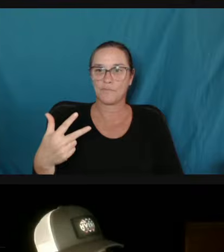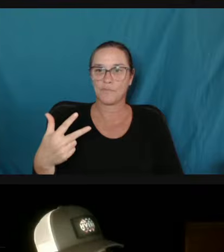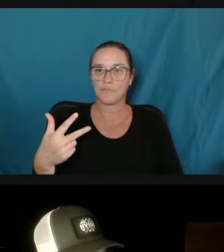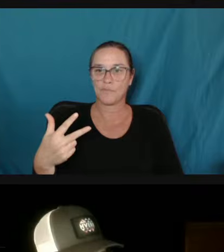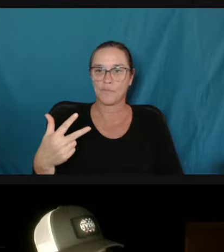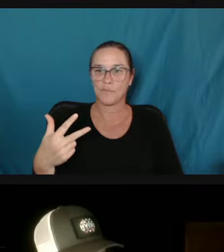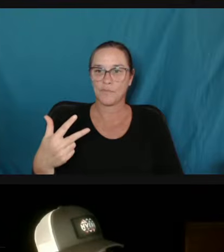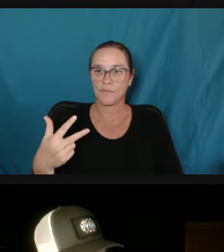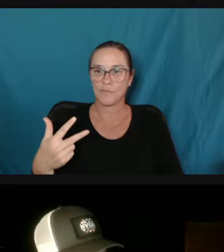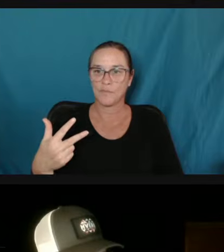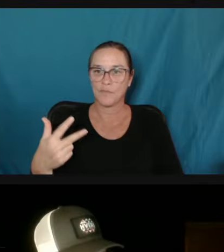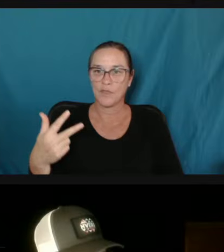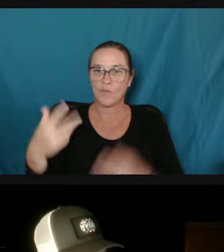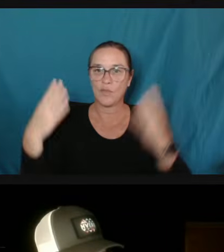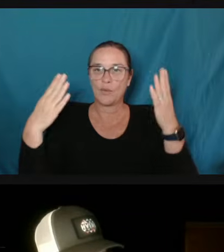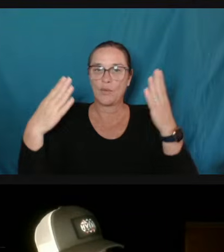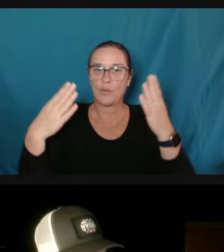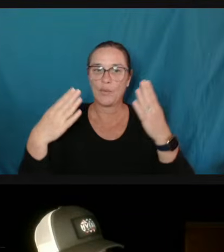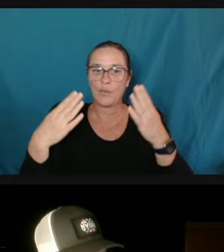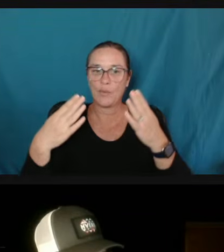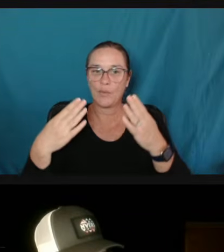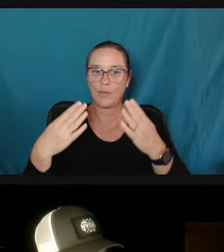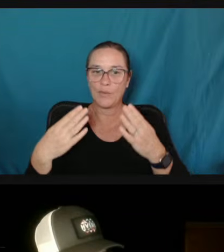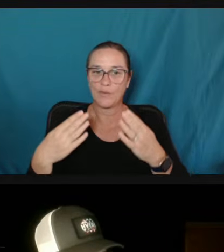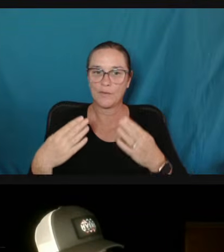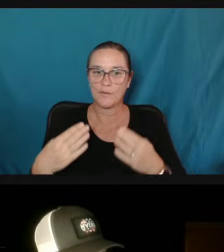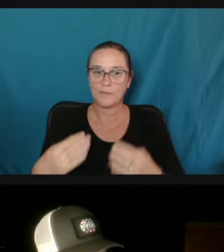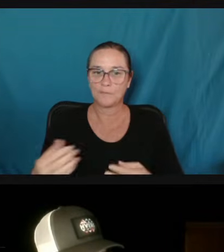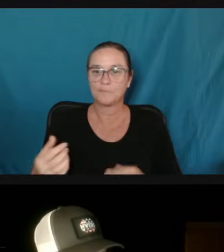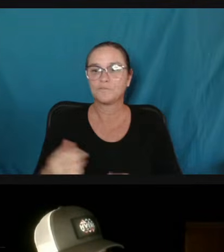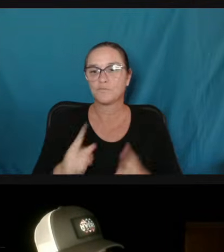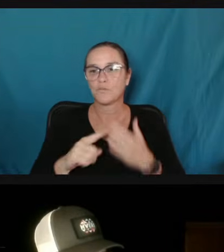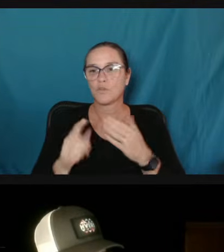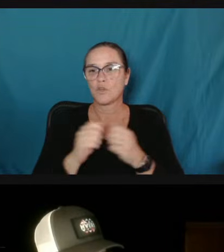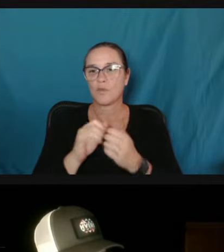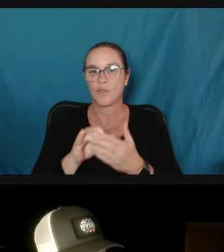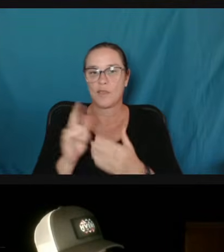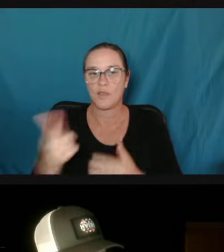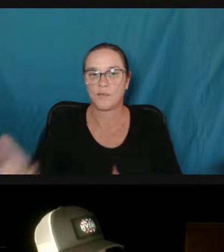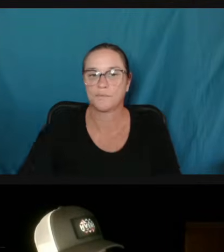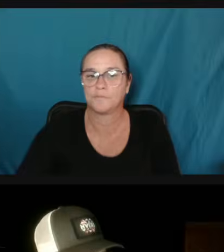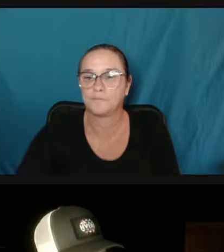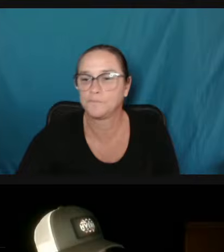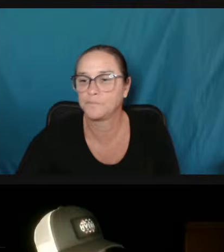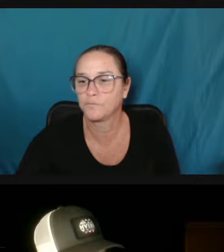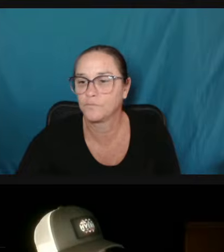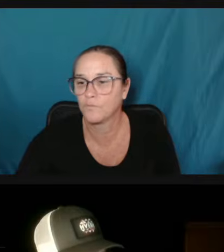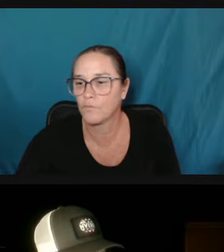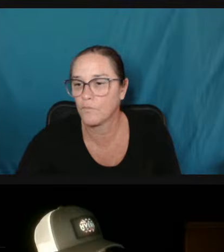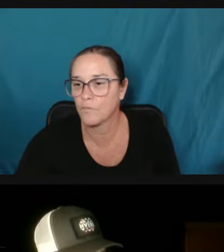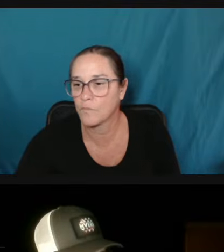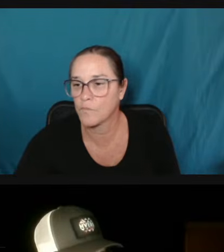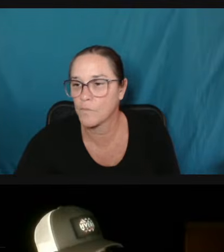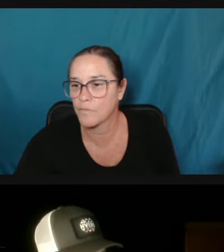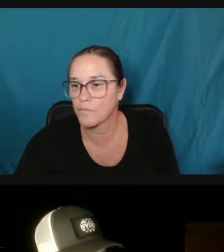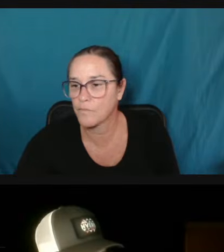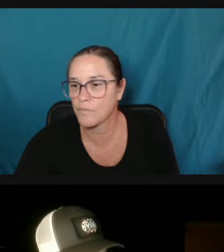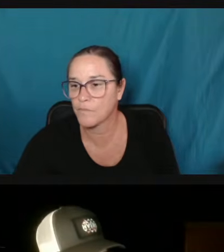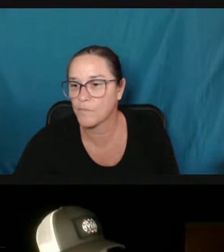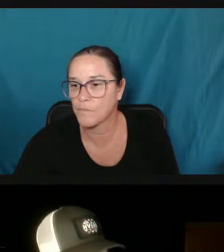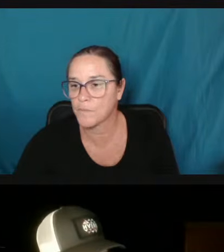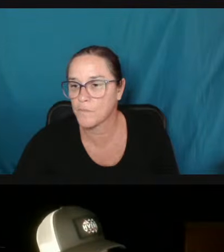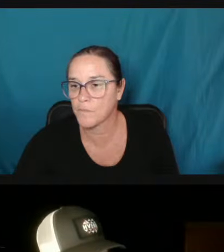light. Maybe we'll start seeing some glow soon as we check back in later tonight. So over the course of the last